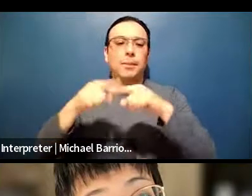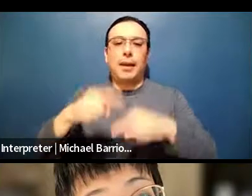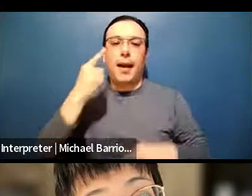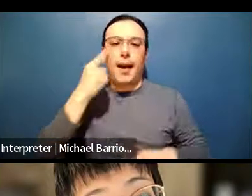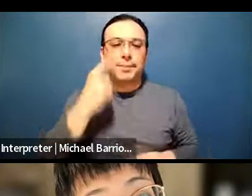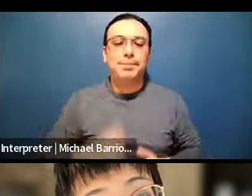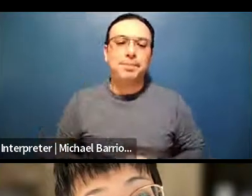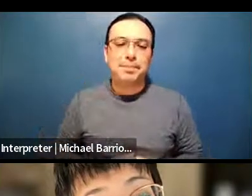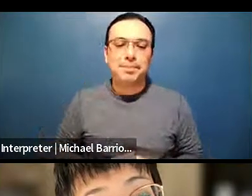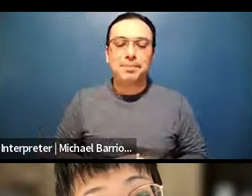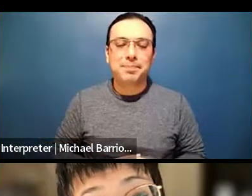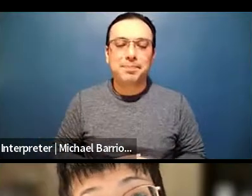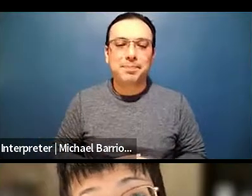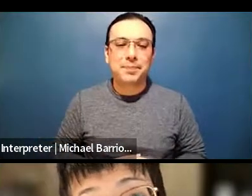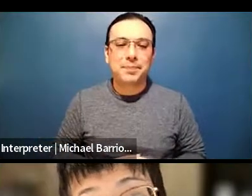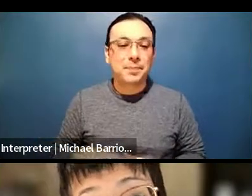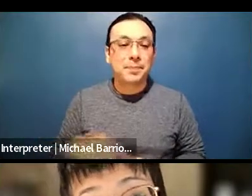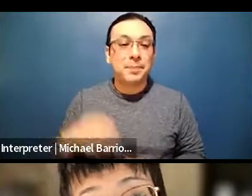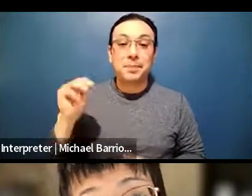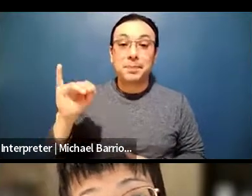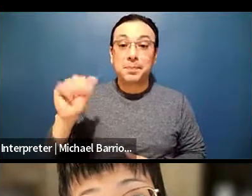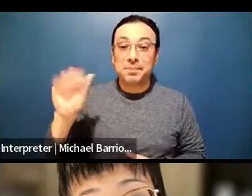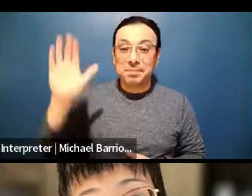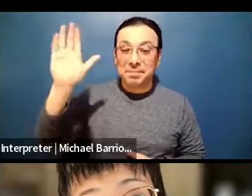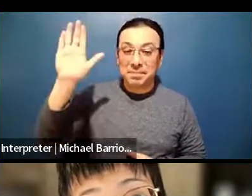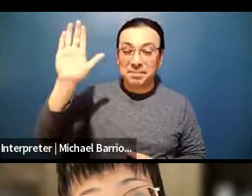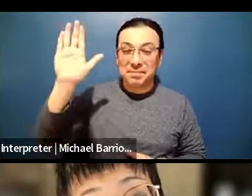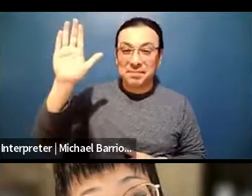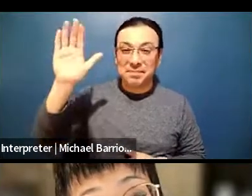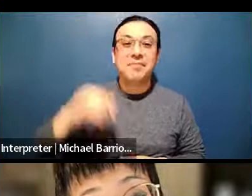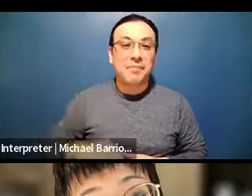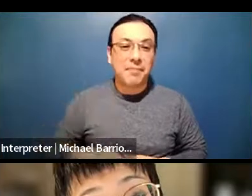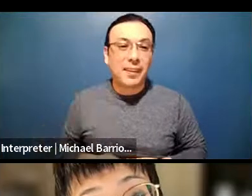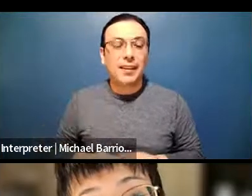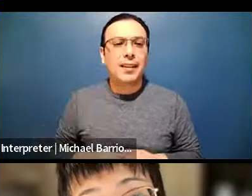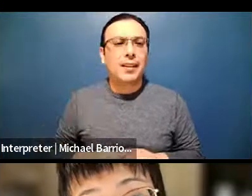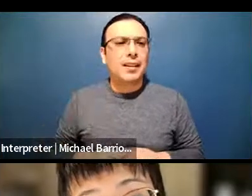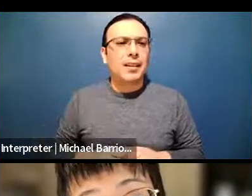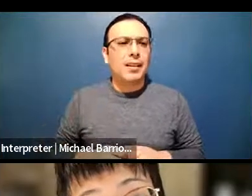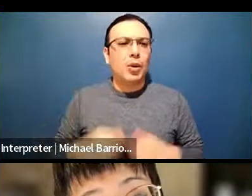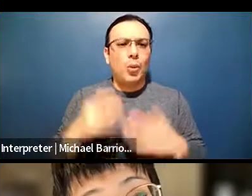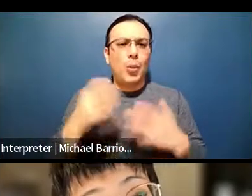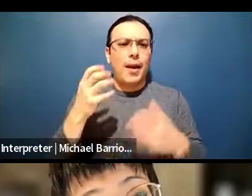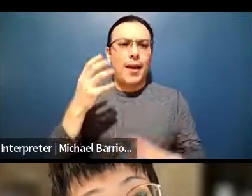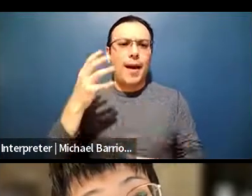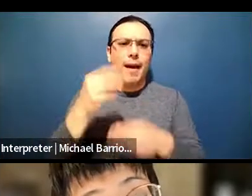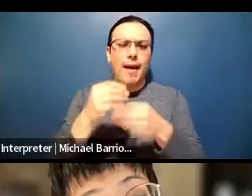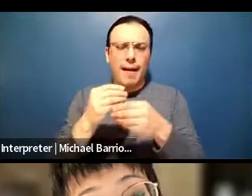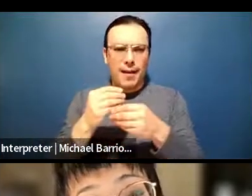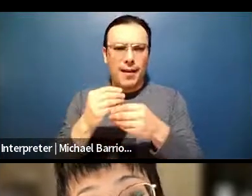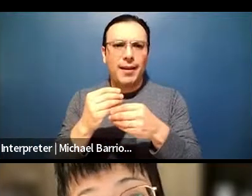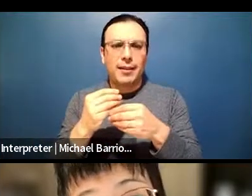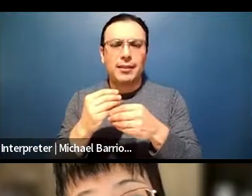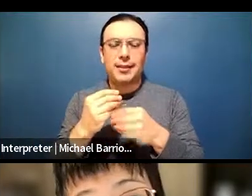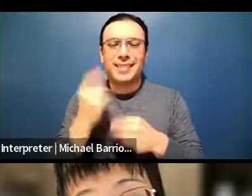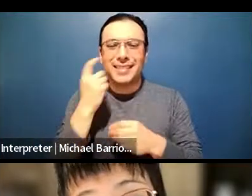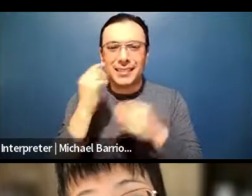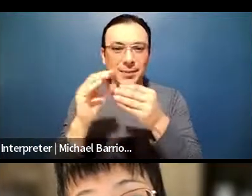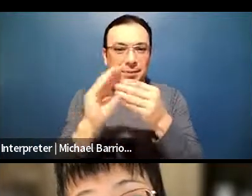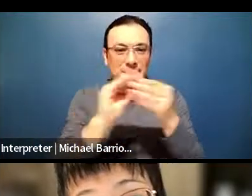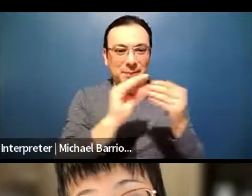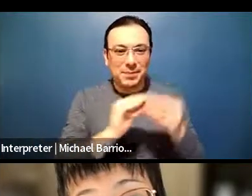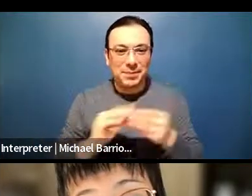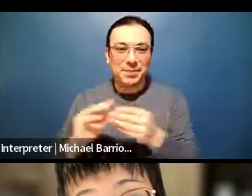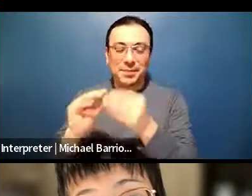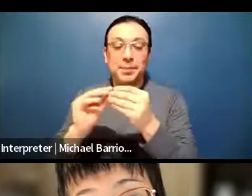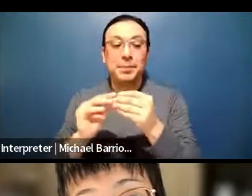Hi, this is Mia speaking. I was just going to add, so many of the things that everyone else has said were things that came